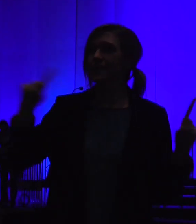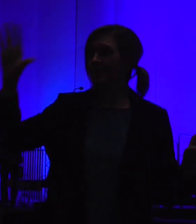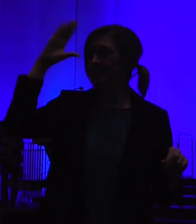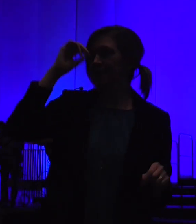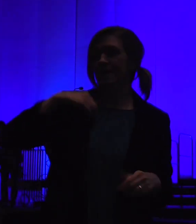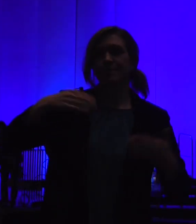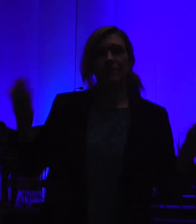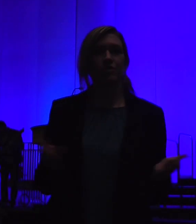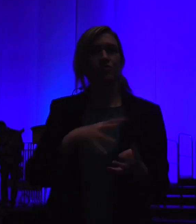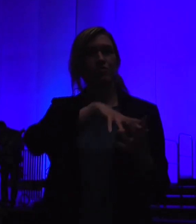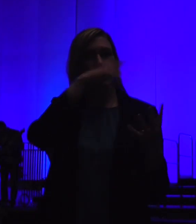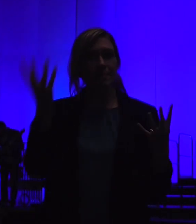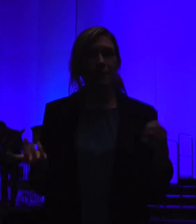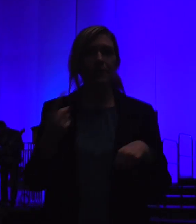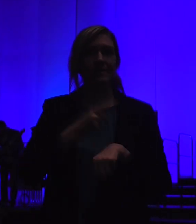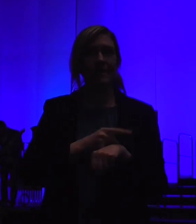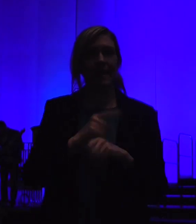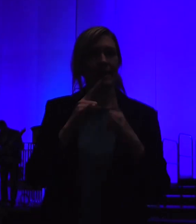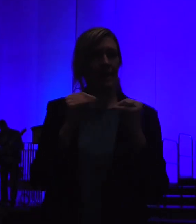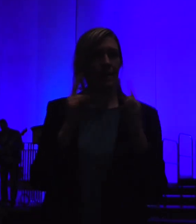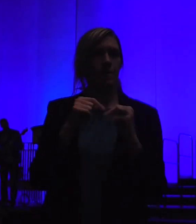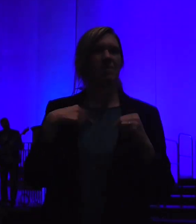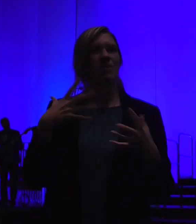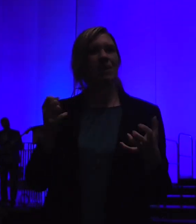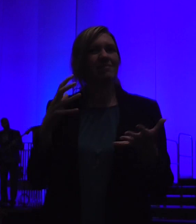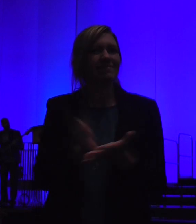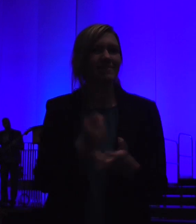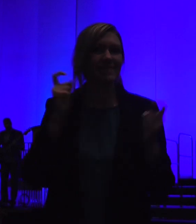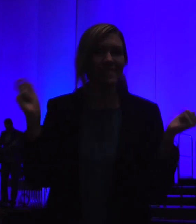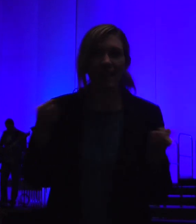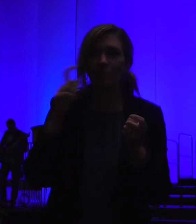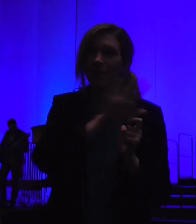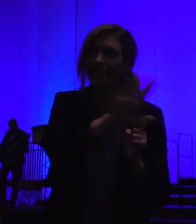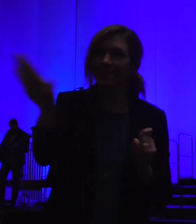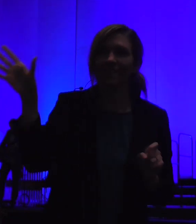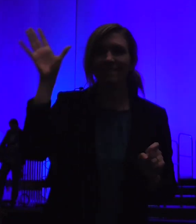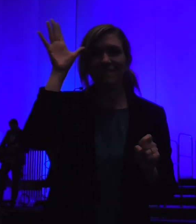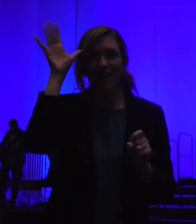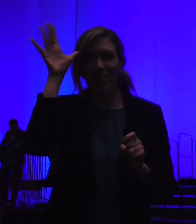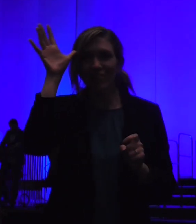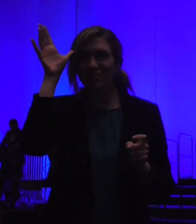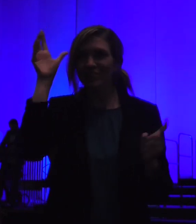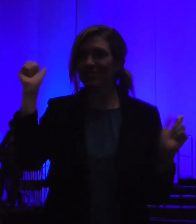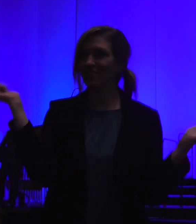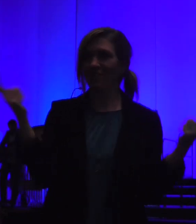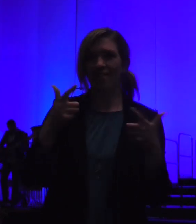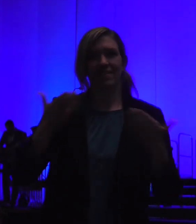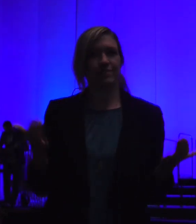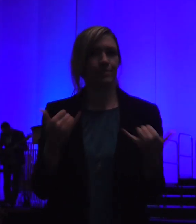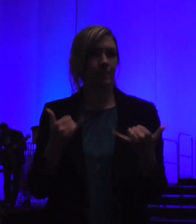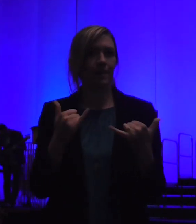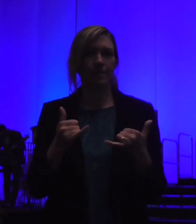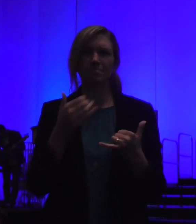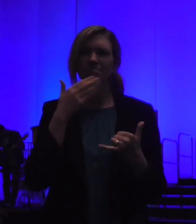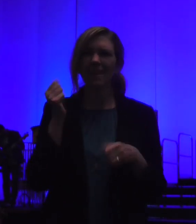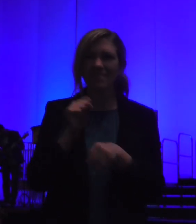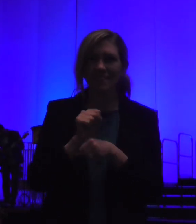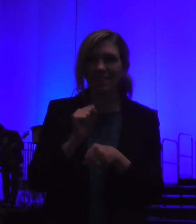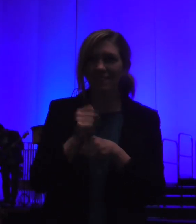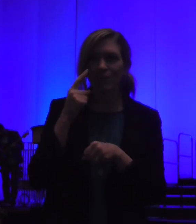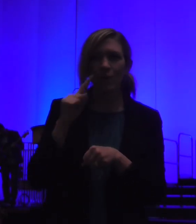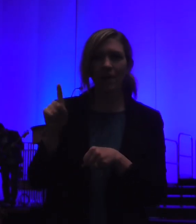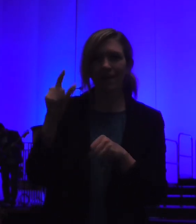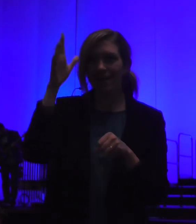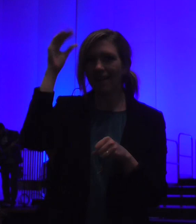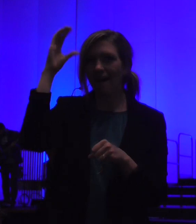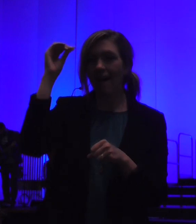Hey, it's the announcement guy. I'm out here at Rainbow Day Camp. Just wanted to celebrate all the fathers who are with us today. It's the best gig for a guy to